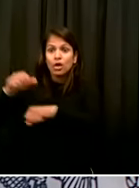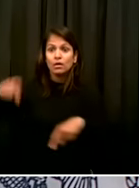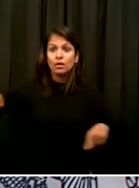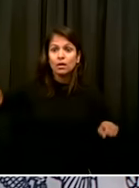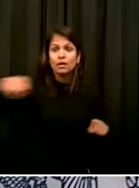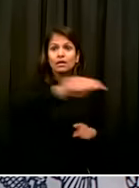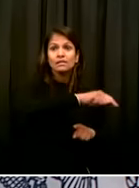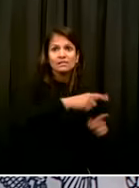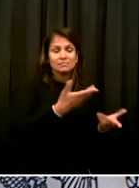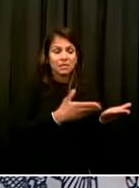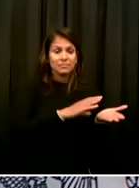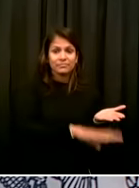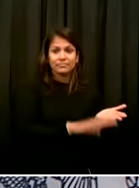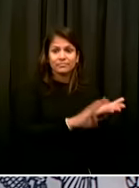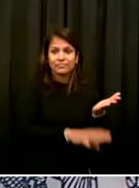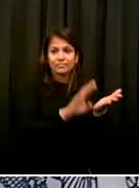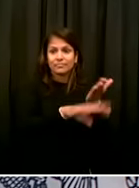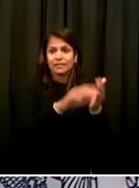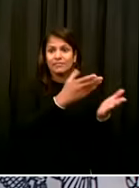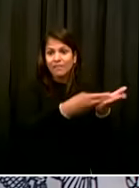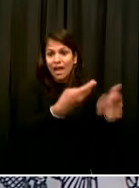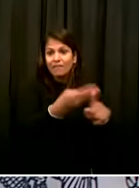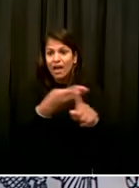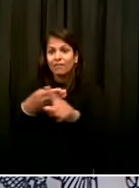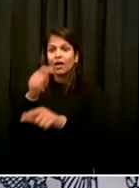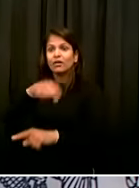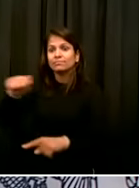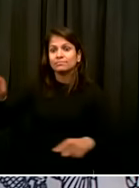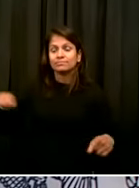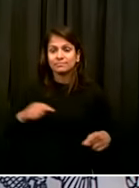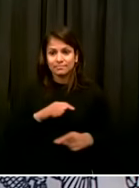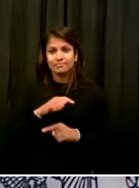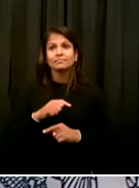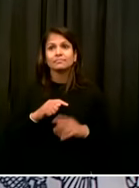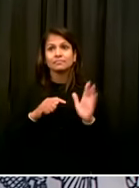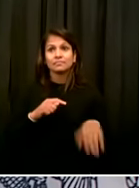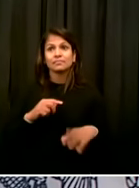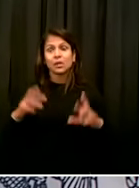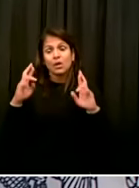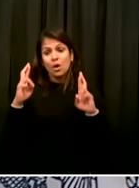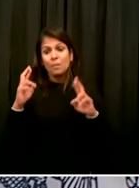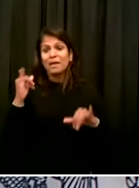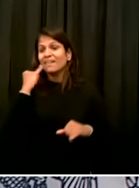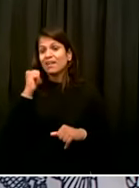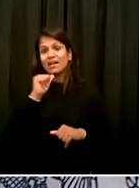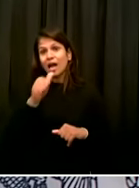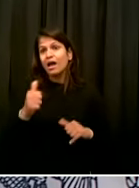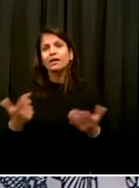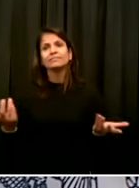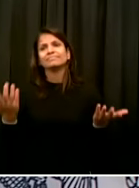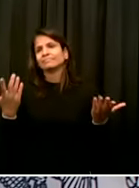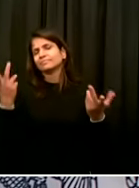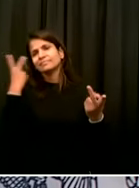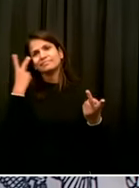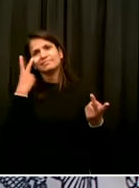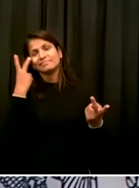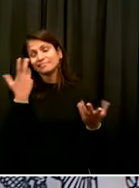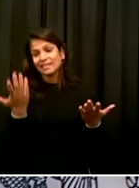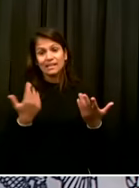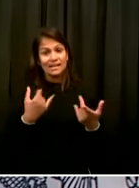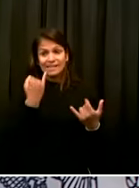it's unprecedented, but I have faith that we will navigate it. And really, with the help of Albany in